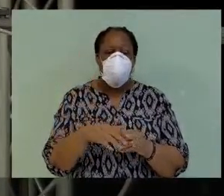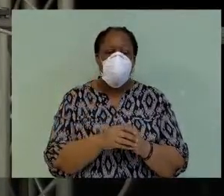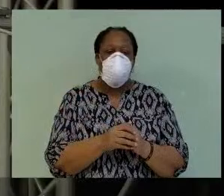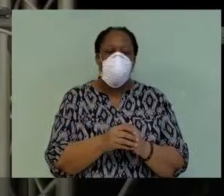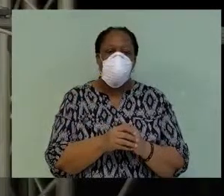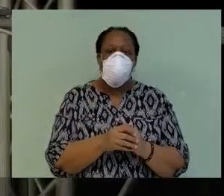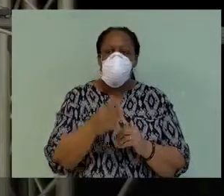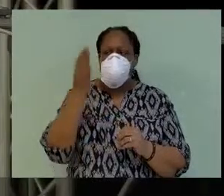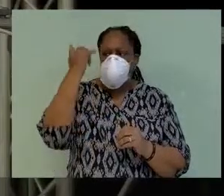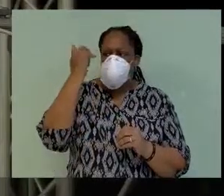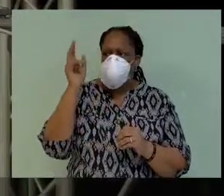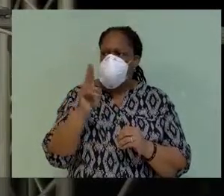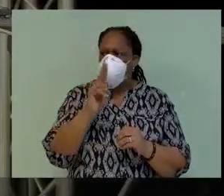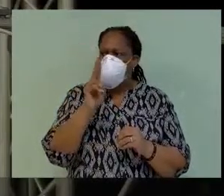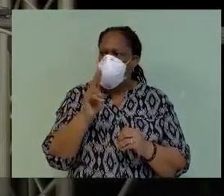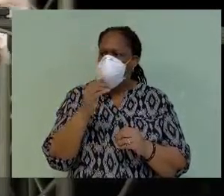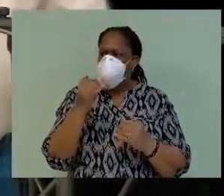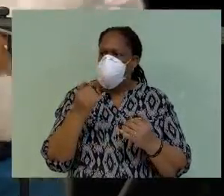now?